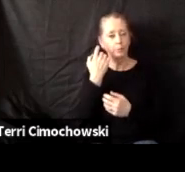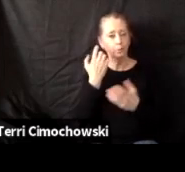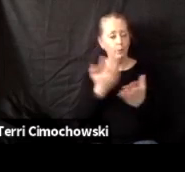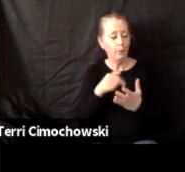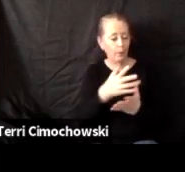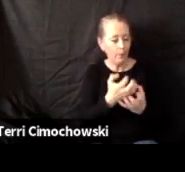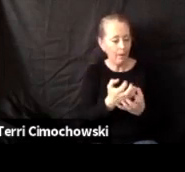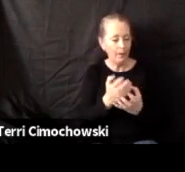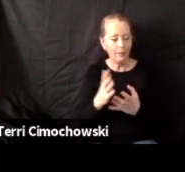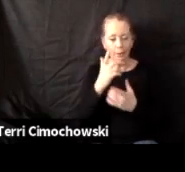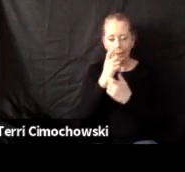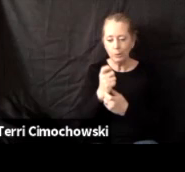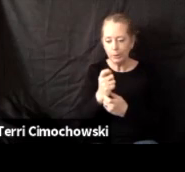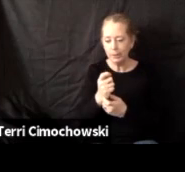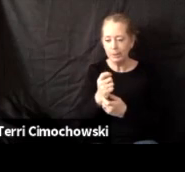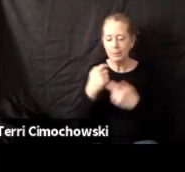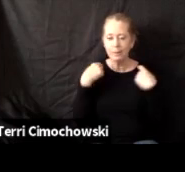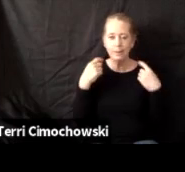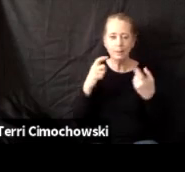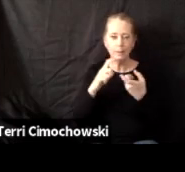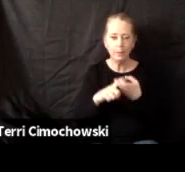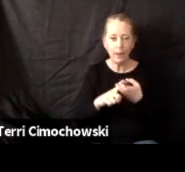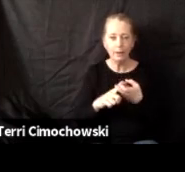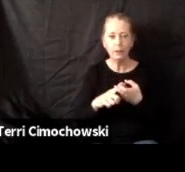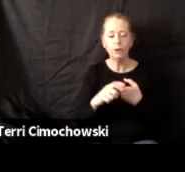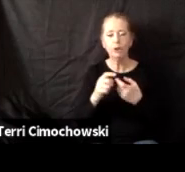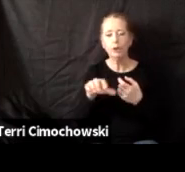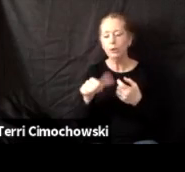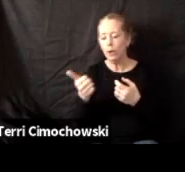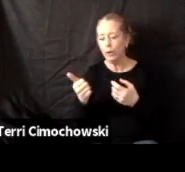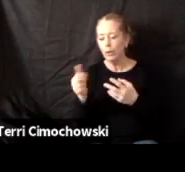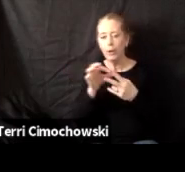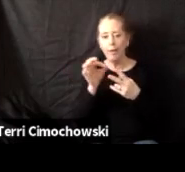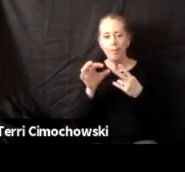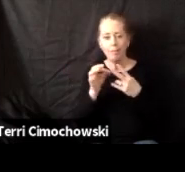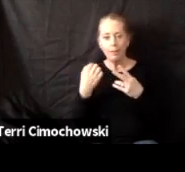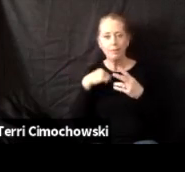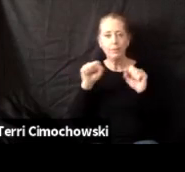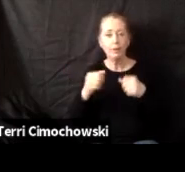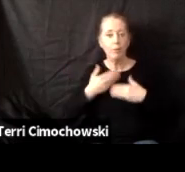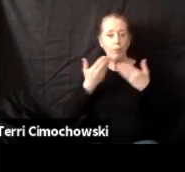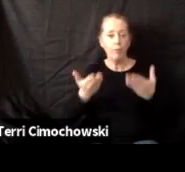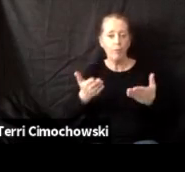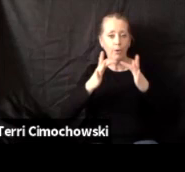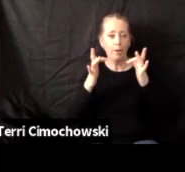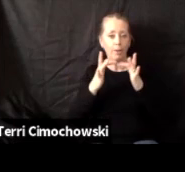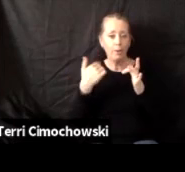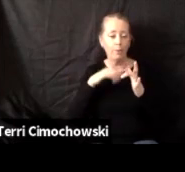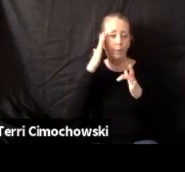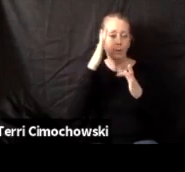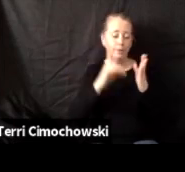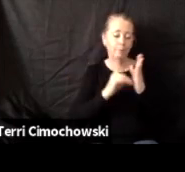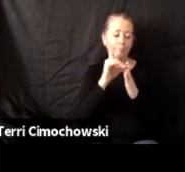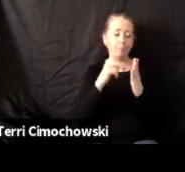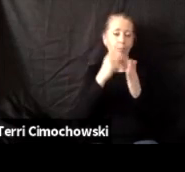interest areas are, whether it's Spanish or any other elective that we can offer online, and we will develop